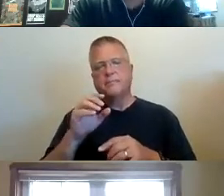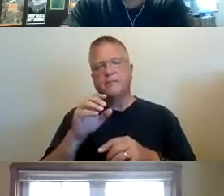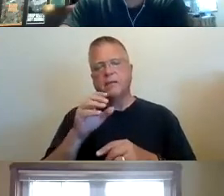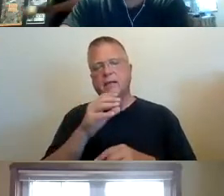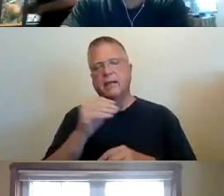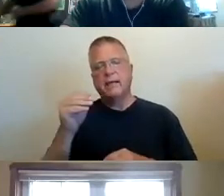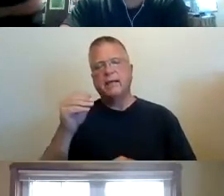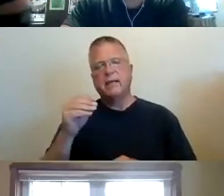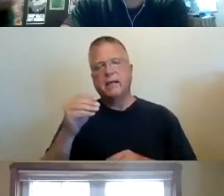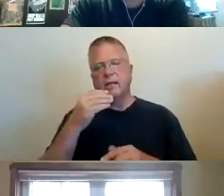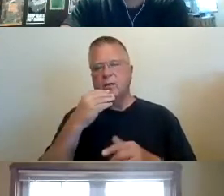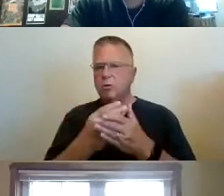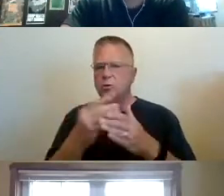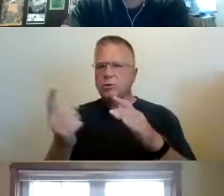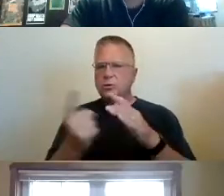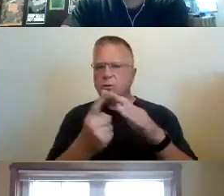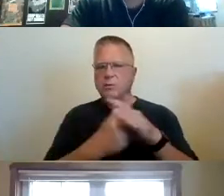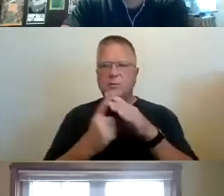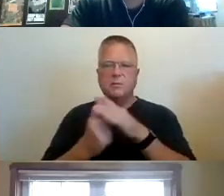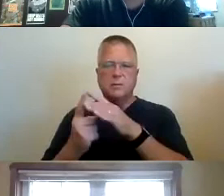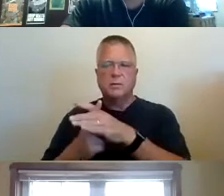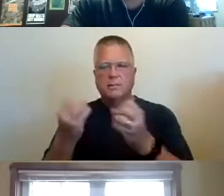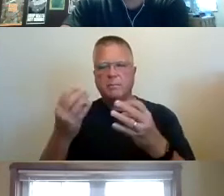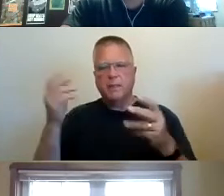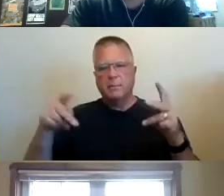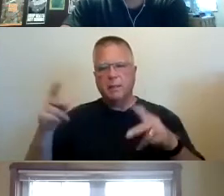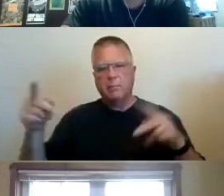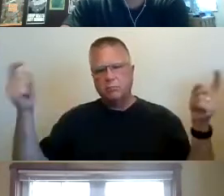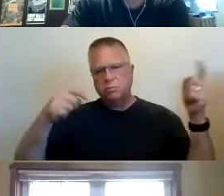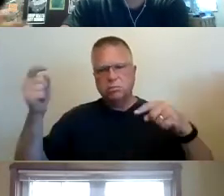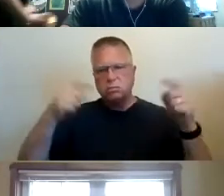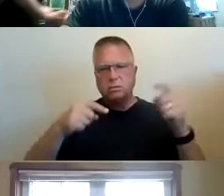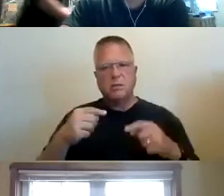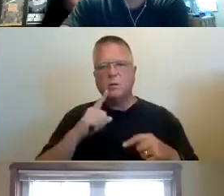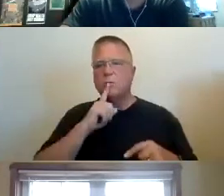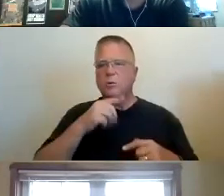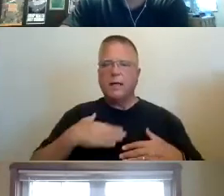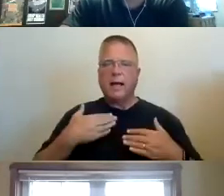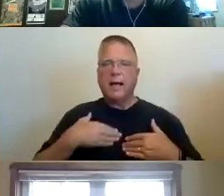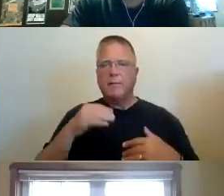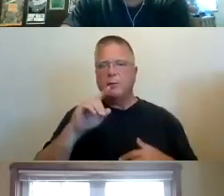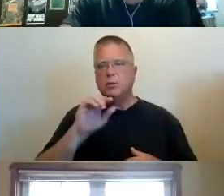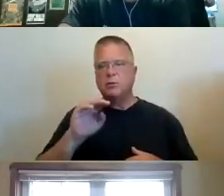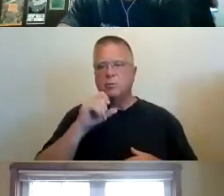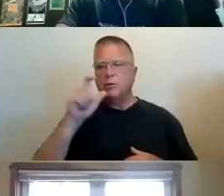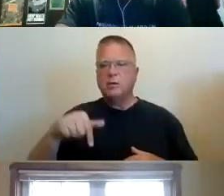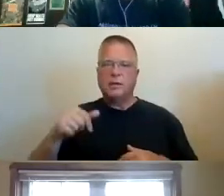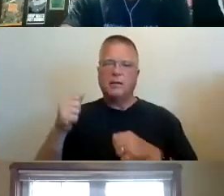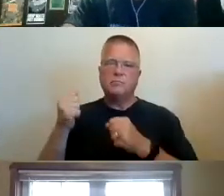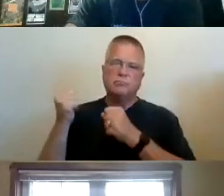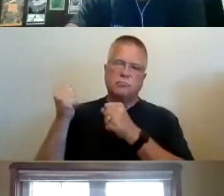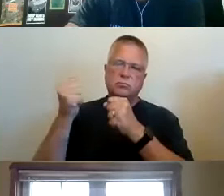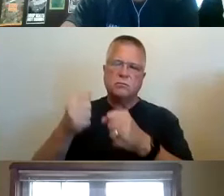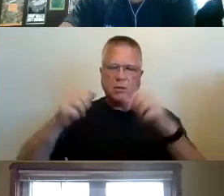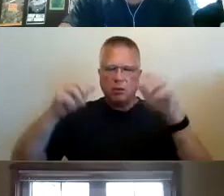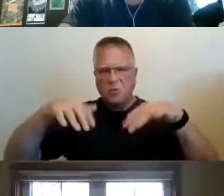is when maybe we're a little bit glad for Zoom meetings that we don't have to head out into rainy,